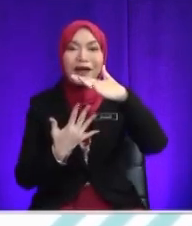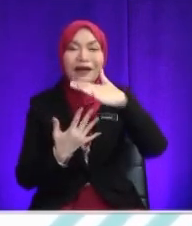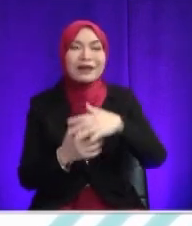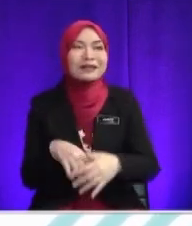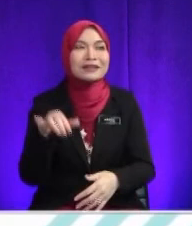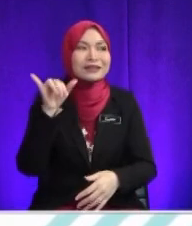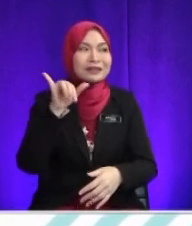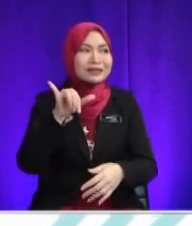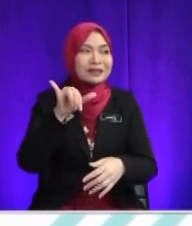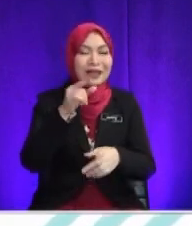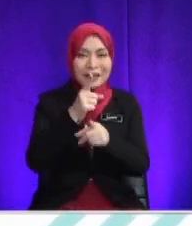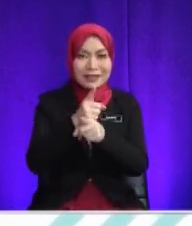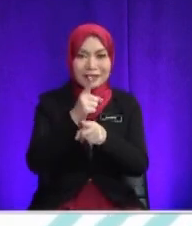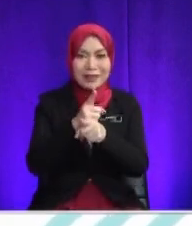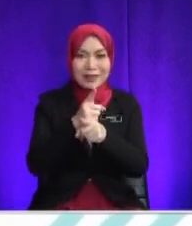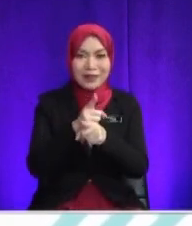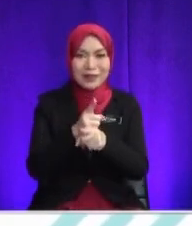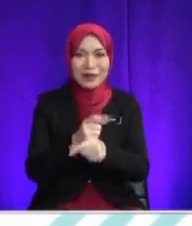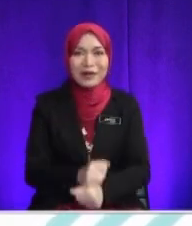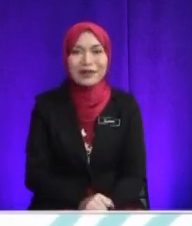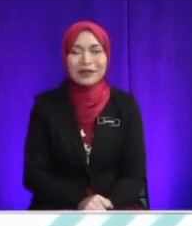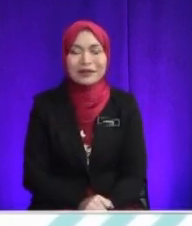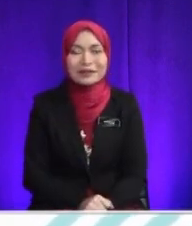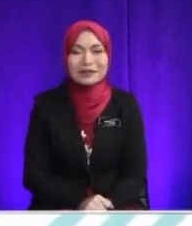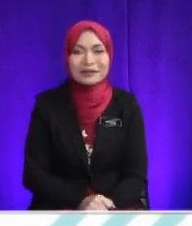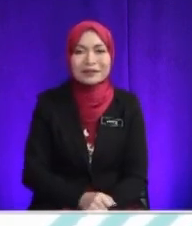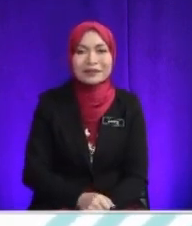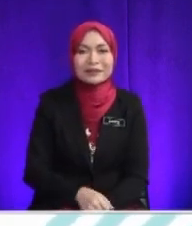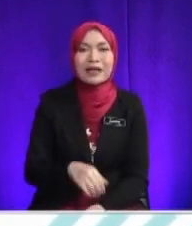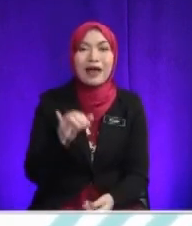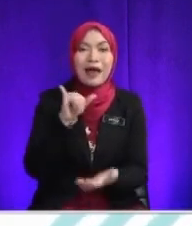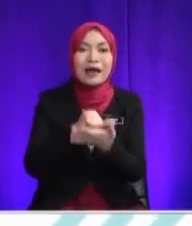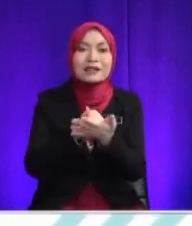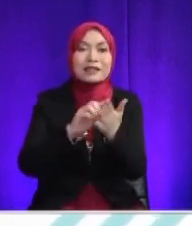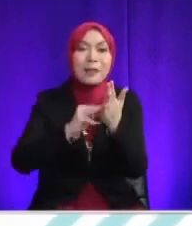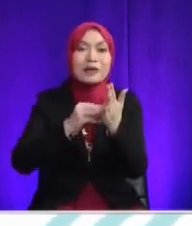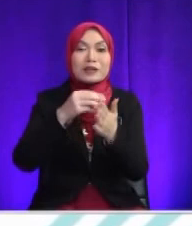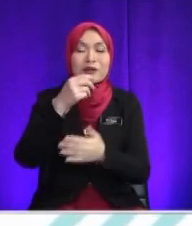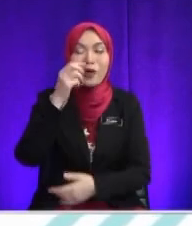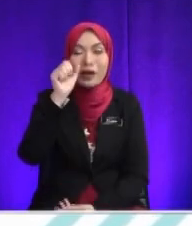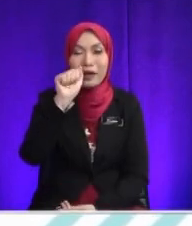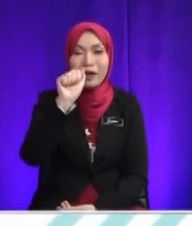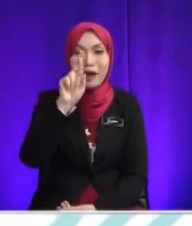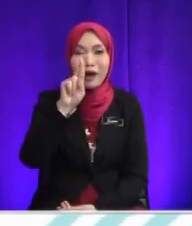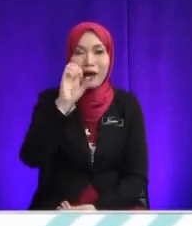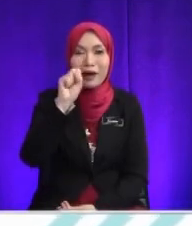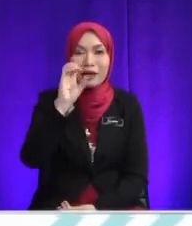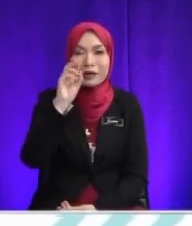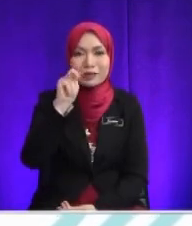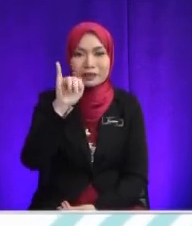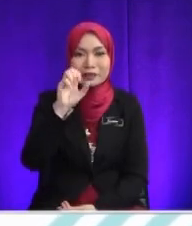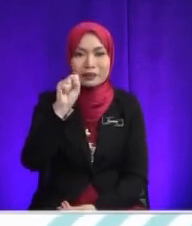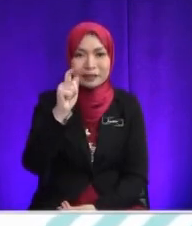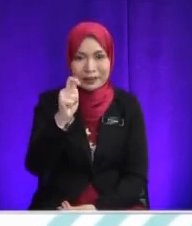and 1 star for Natasha. All right, well done, everyone. Okay. All right. So can we have another colour? Yes. Okay, Nana.